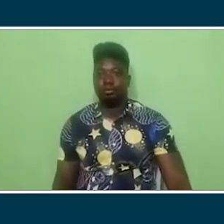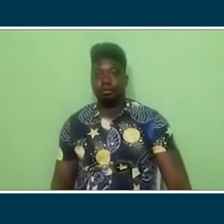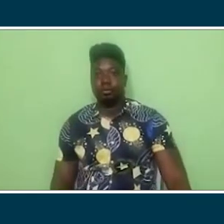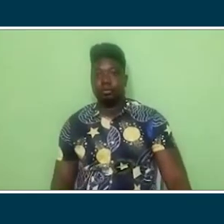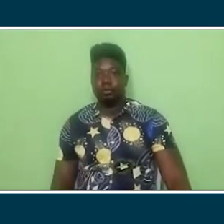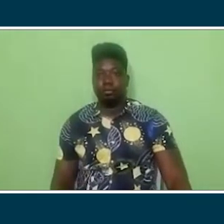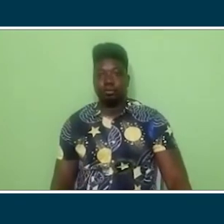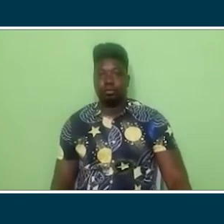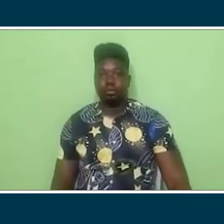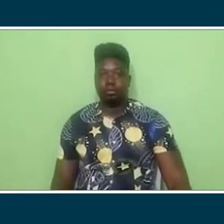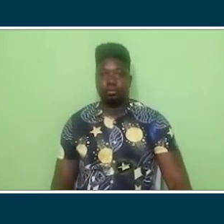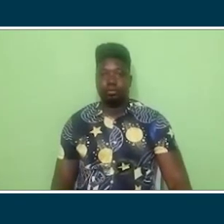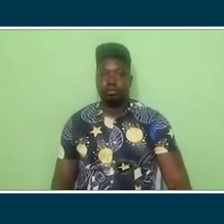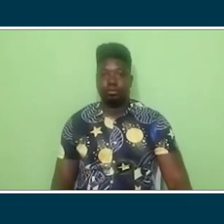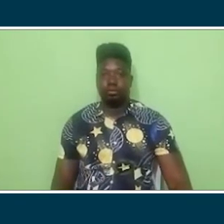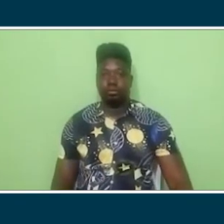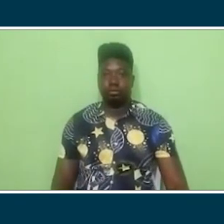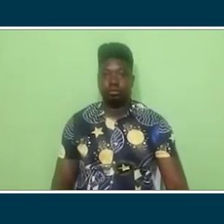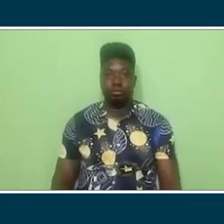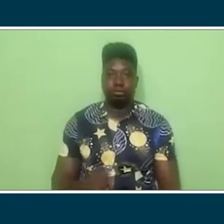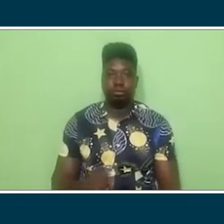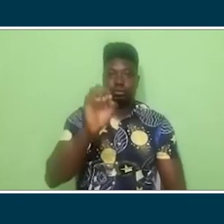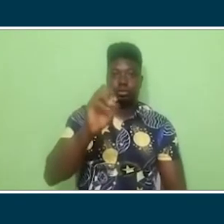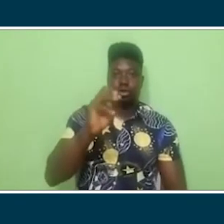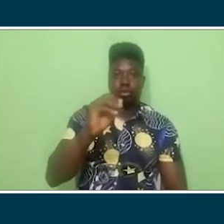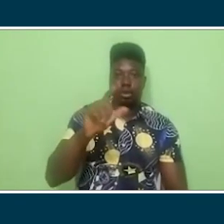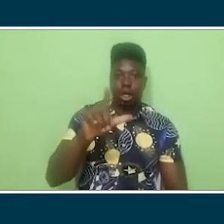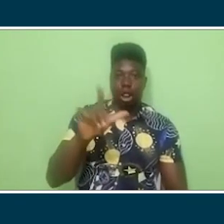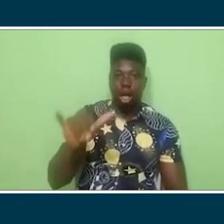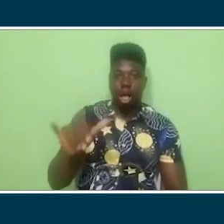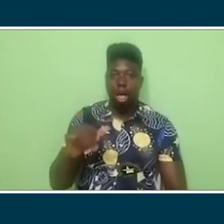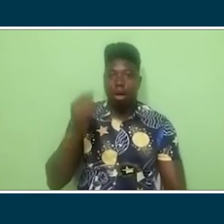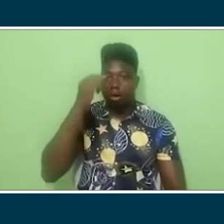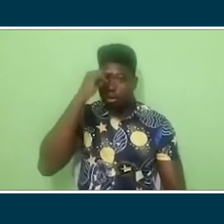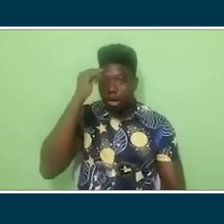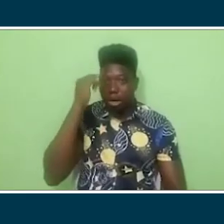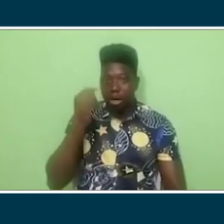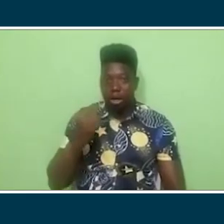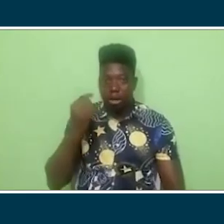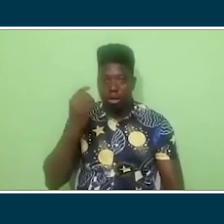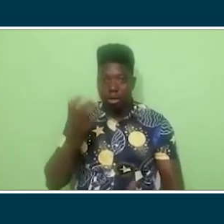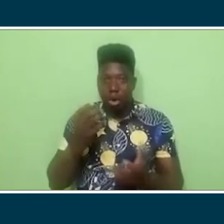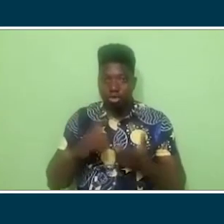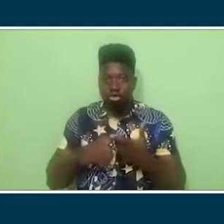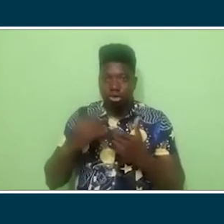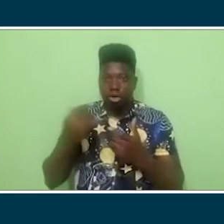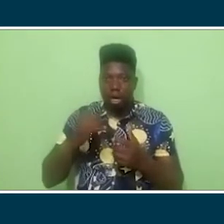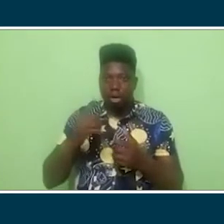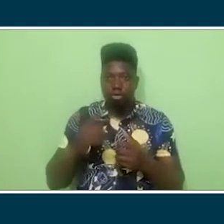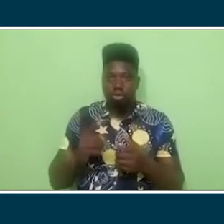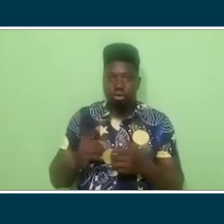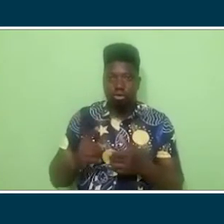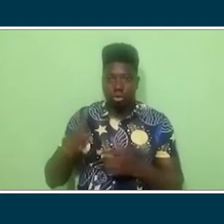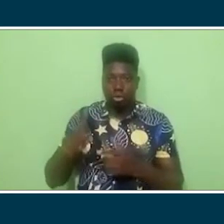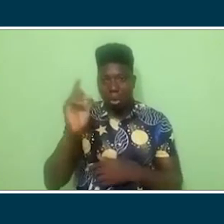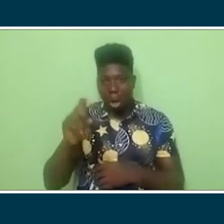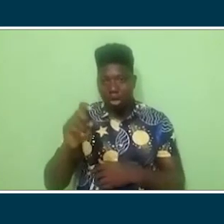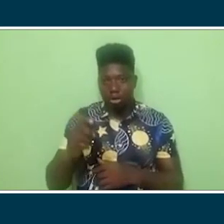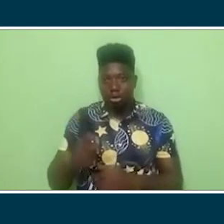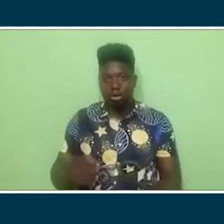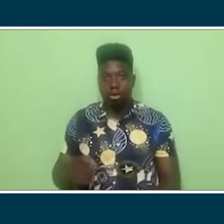Wow. Emily Black, I wanted to invite you up to ask this question of the